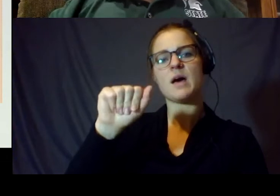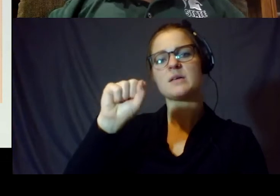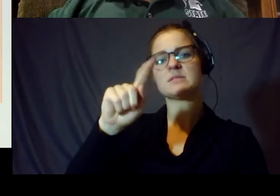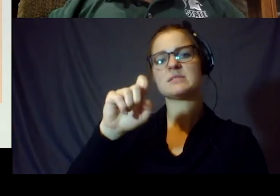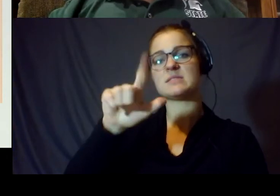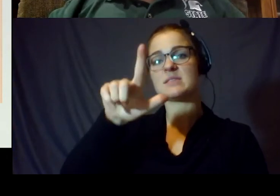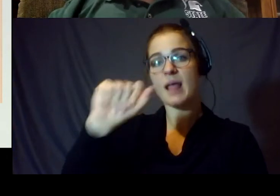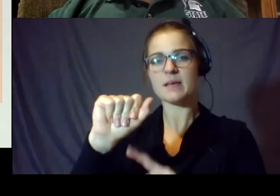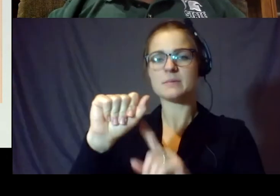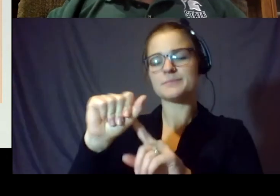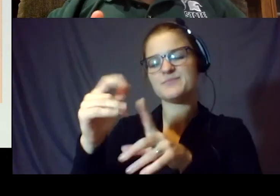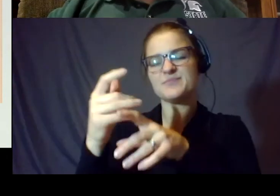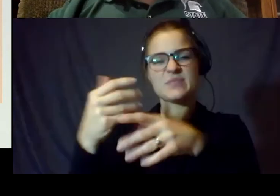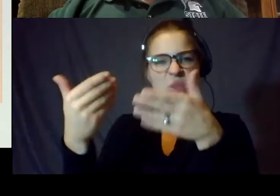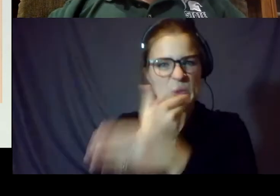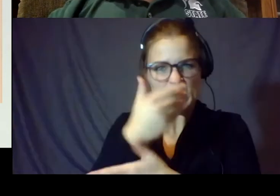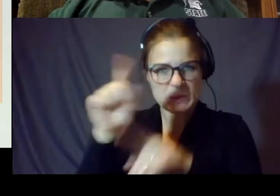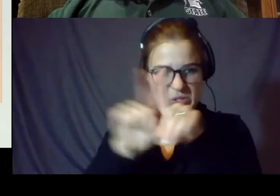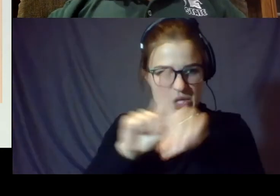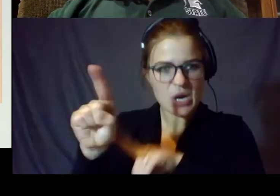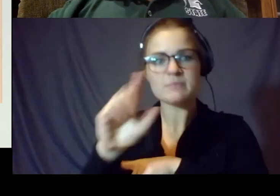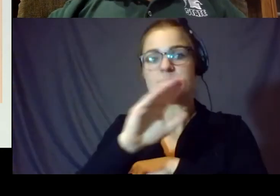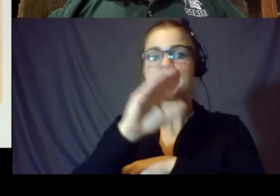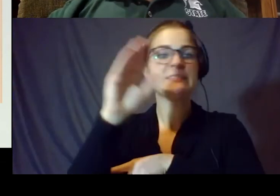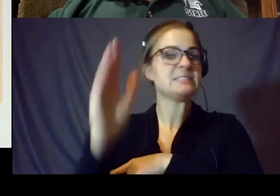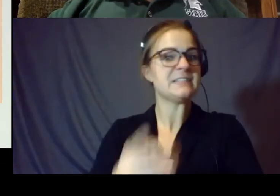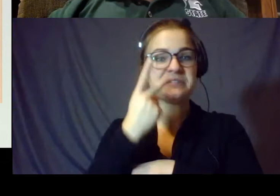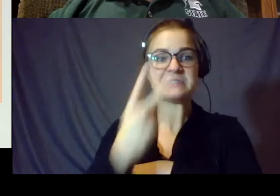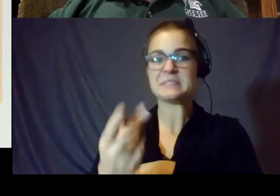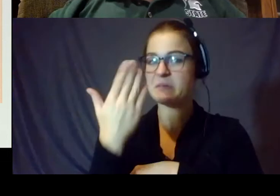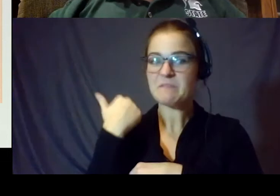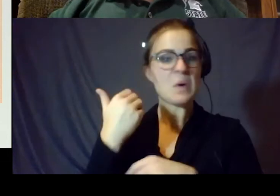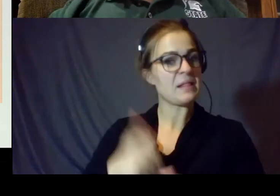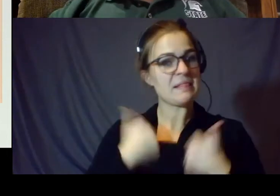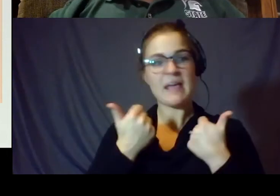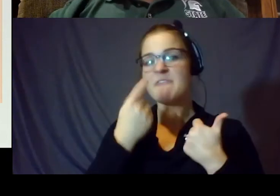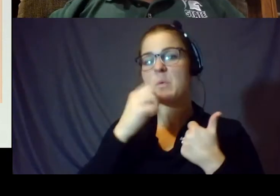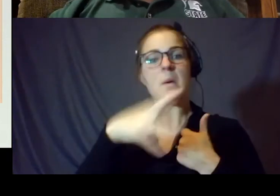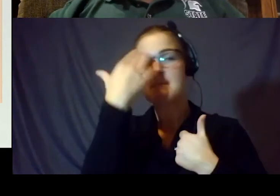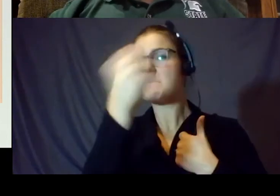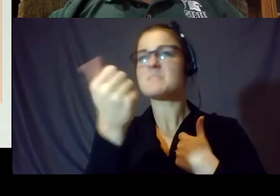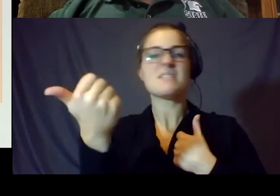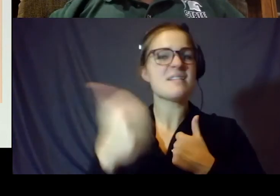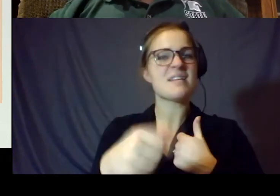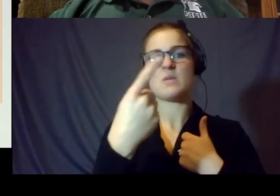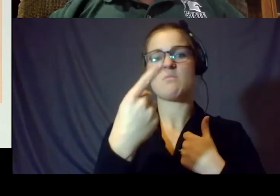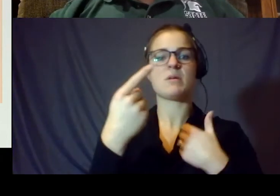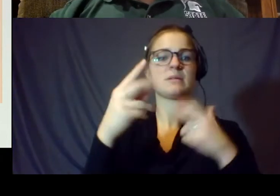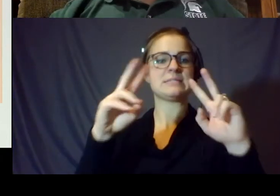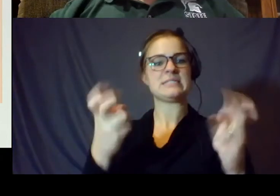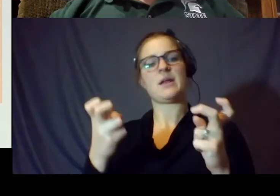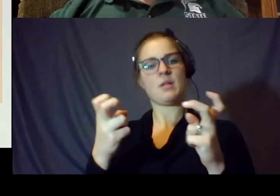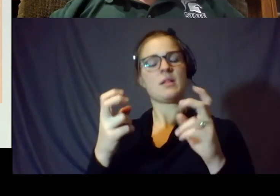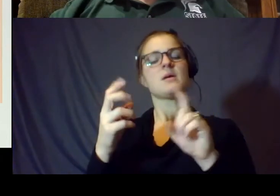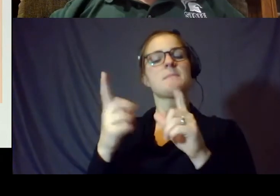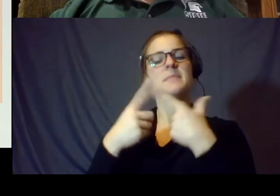seen in the life and memory of anyone, that's the title, published in 1573. And it's from the title of this book and a similar title by Kepler,